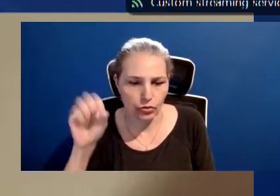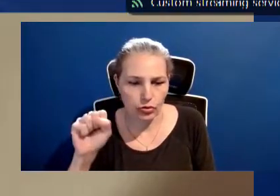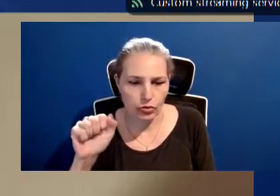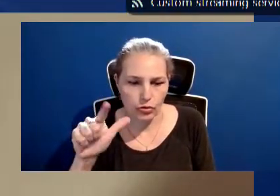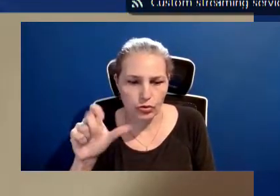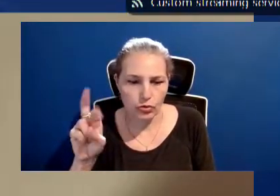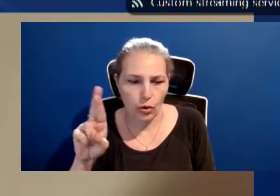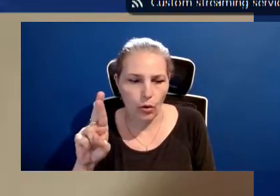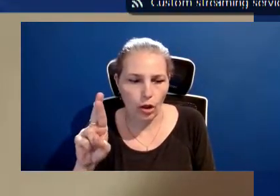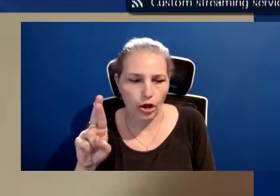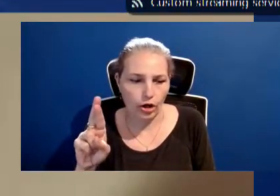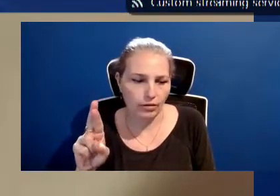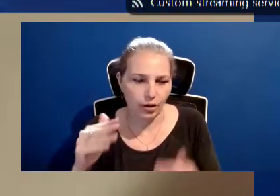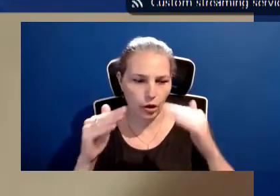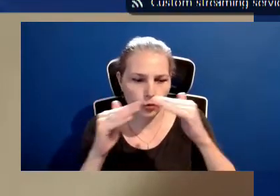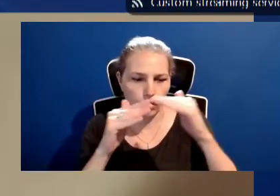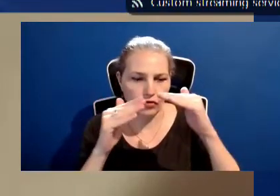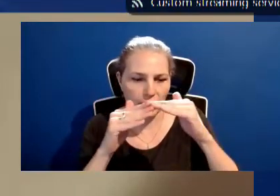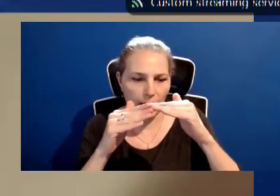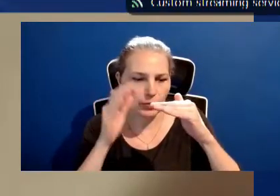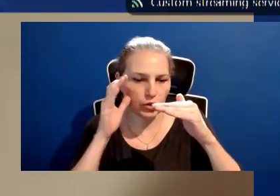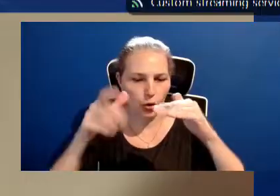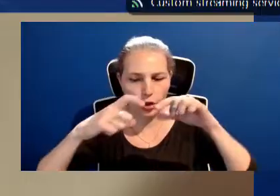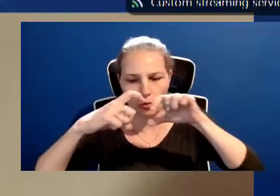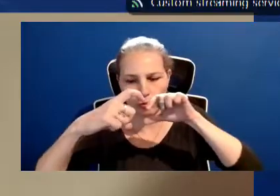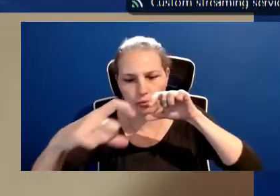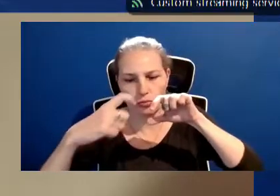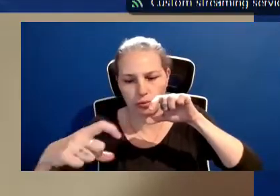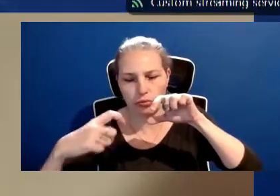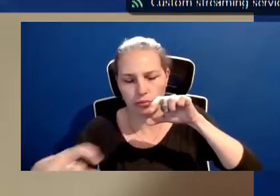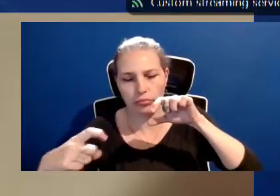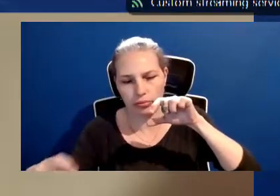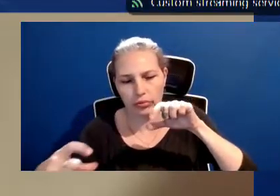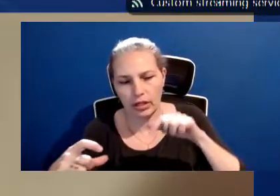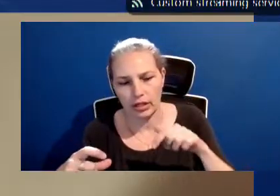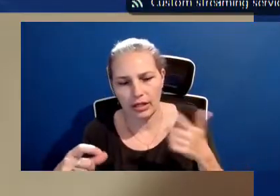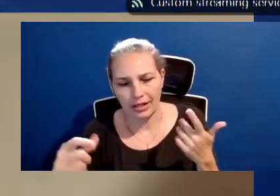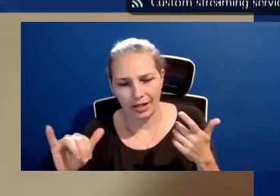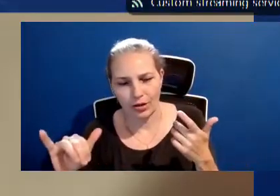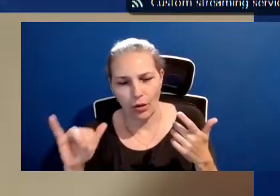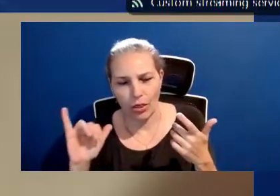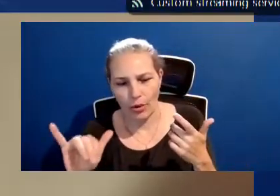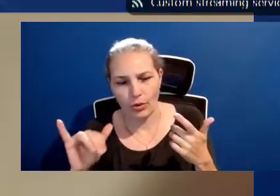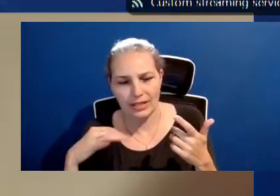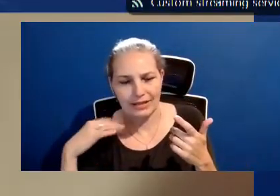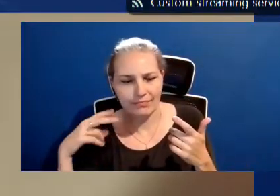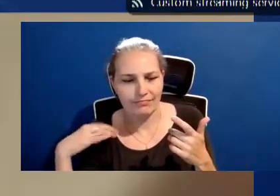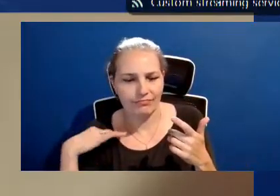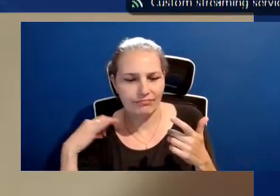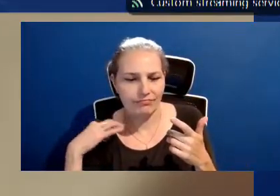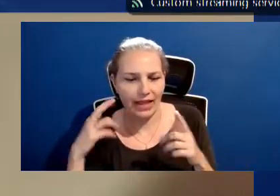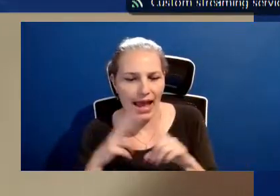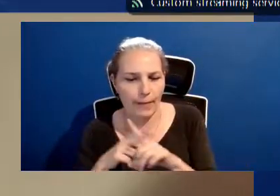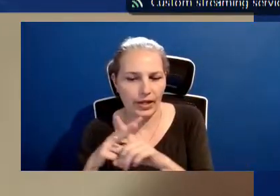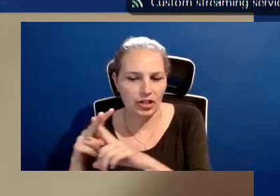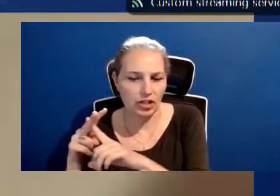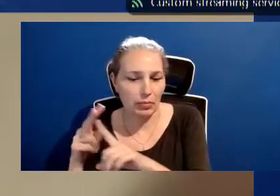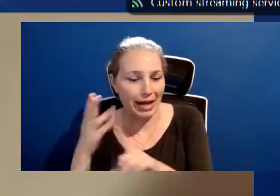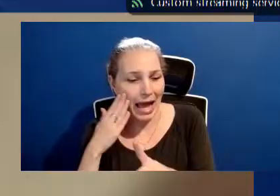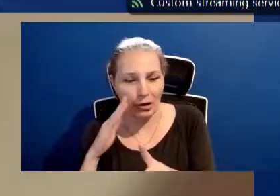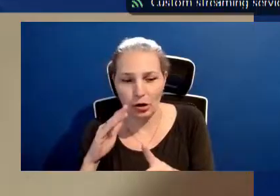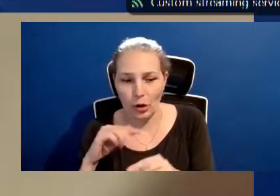rooftop solar applications, but at this time, I don't know what the process is on the